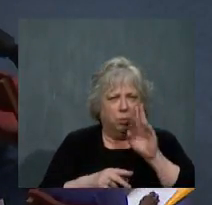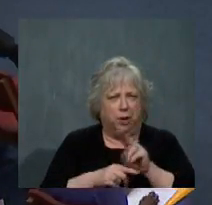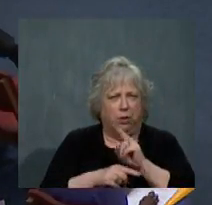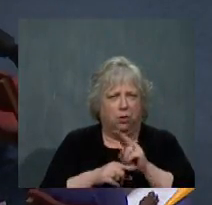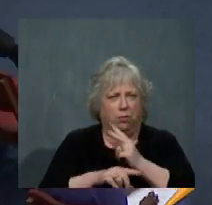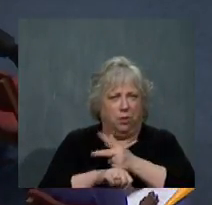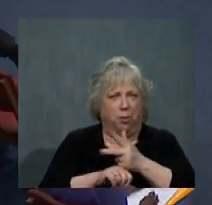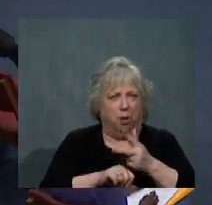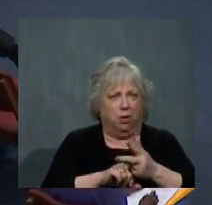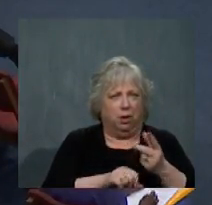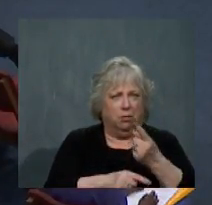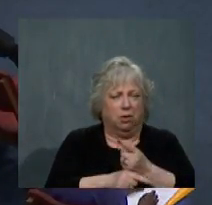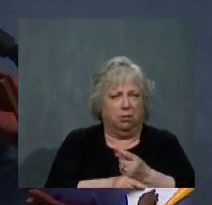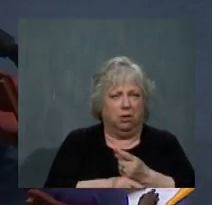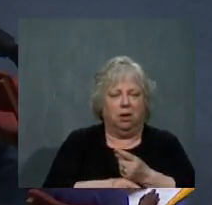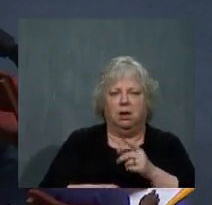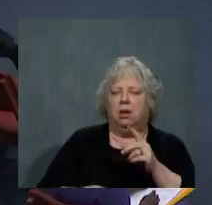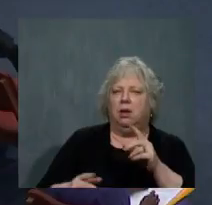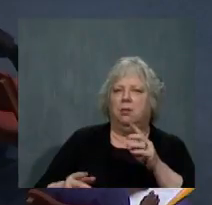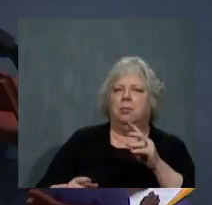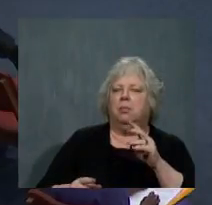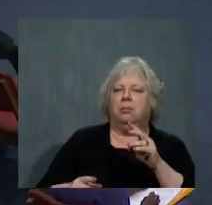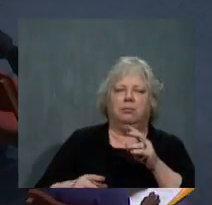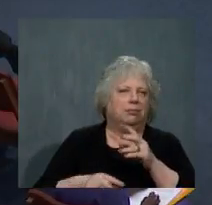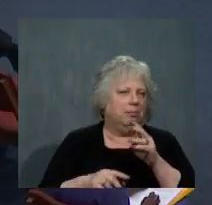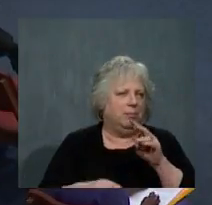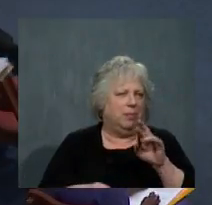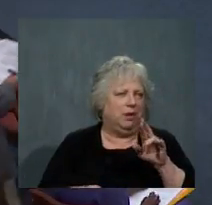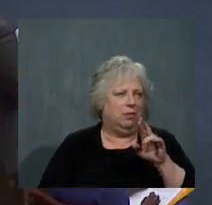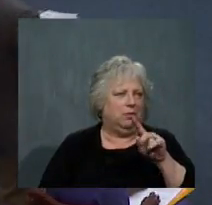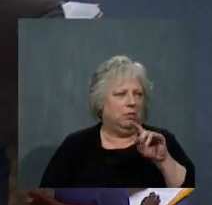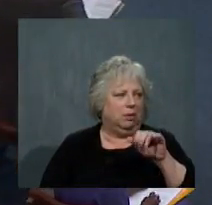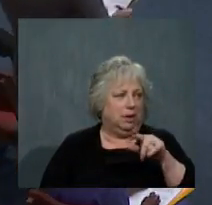If you want to come forward, Mr. Tapp.